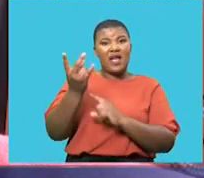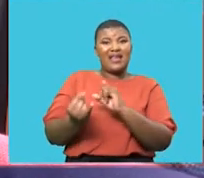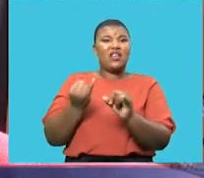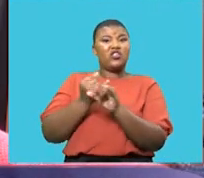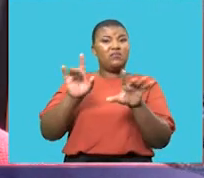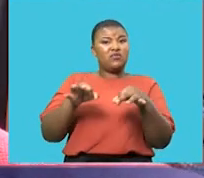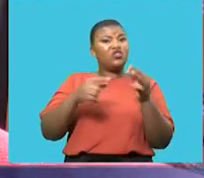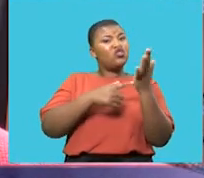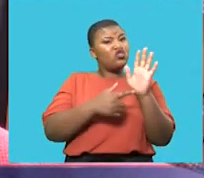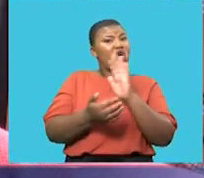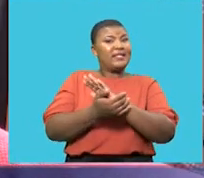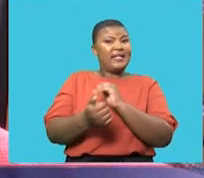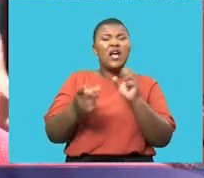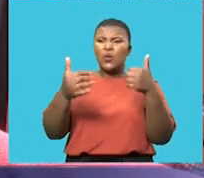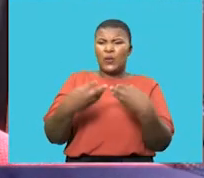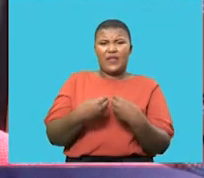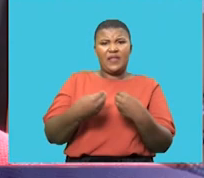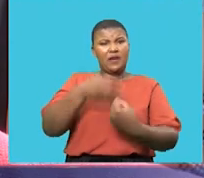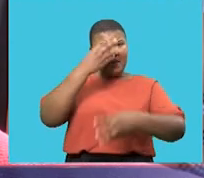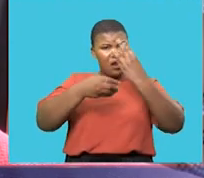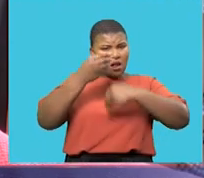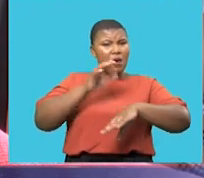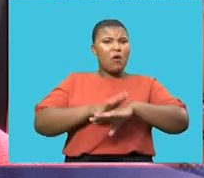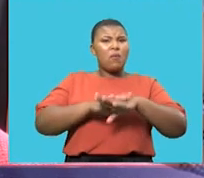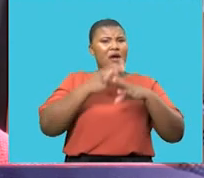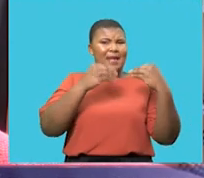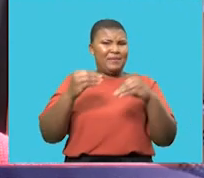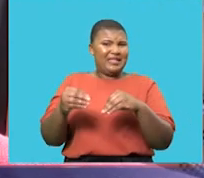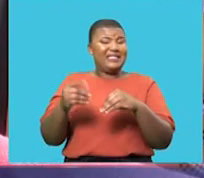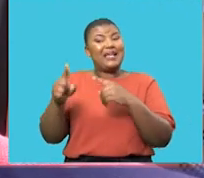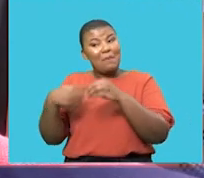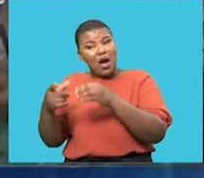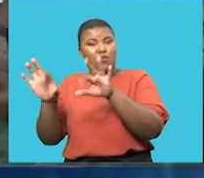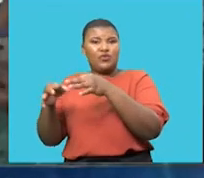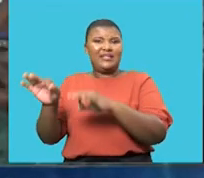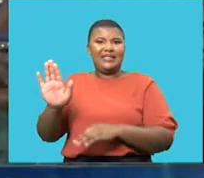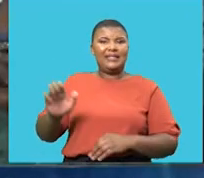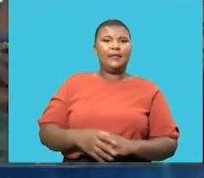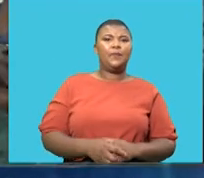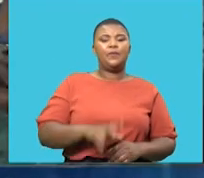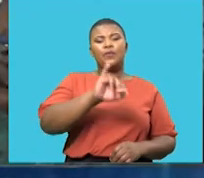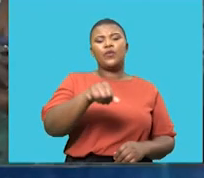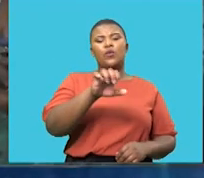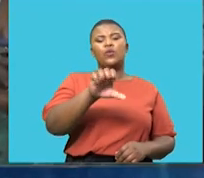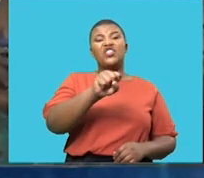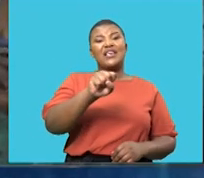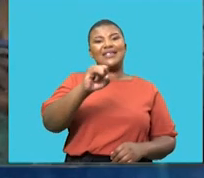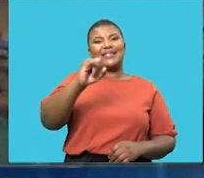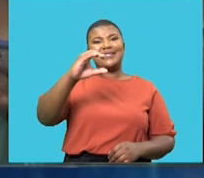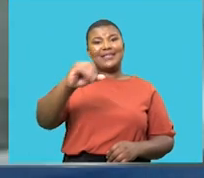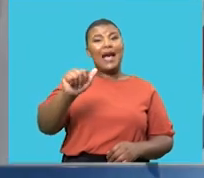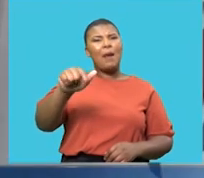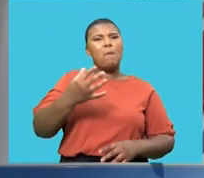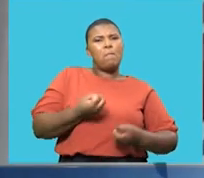italentela, which is a good thing, and bazo funda more about the business side of the industry. Ujessica Mbangeni, a poet, speaks